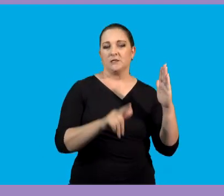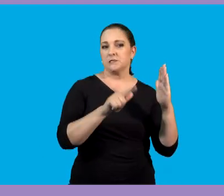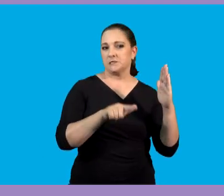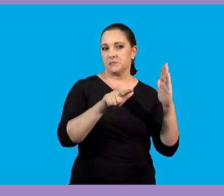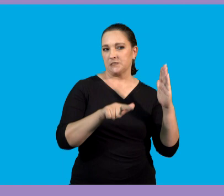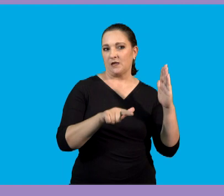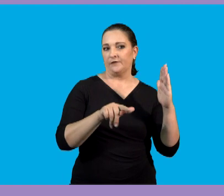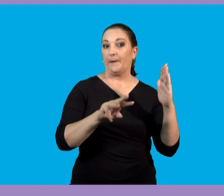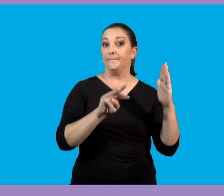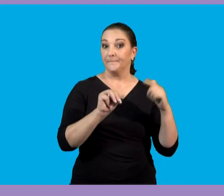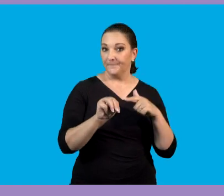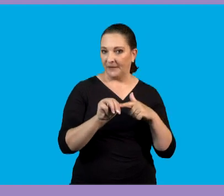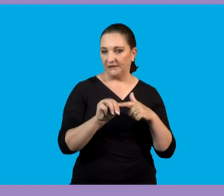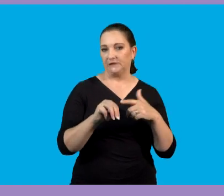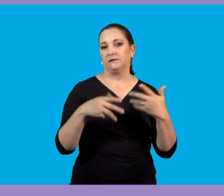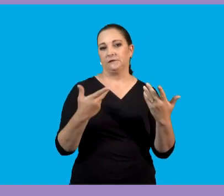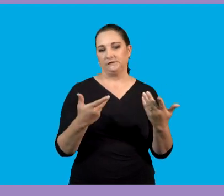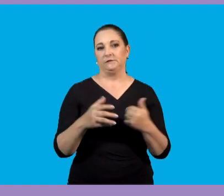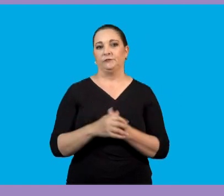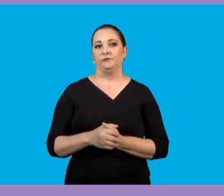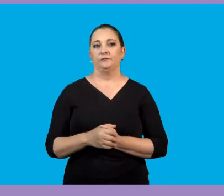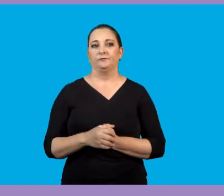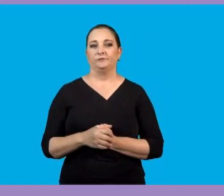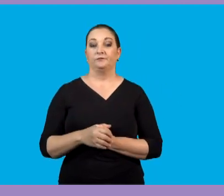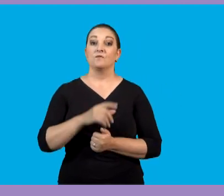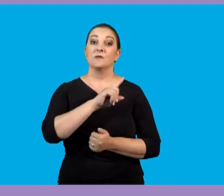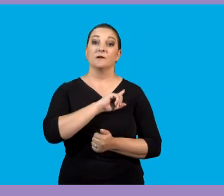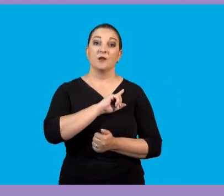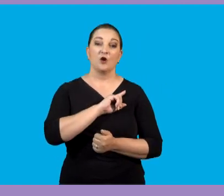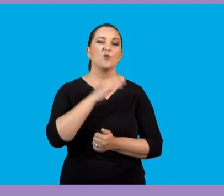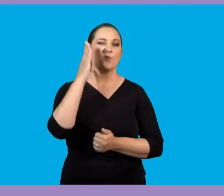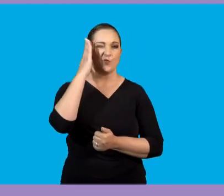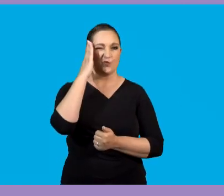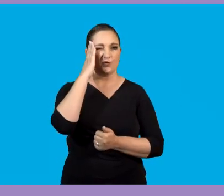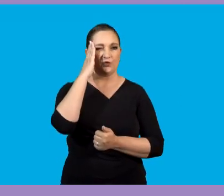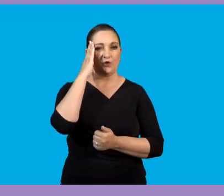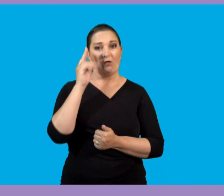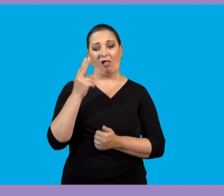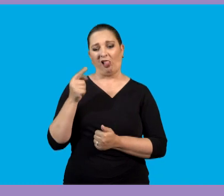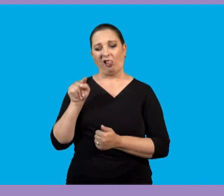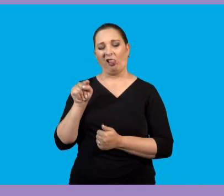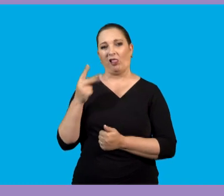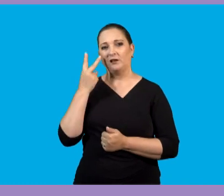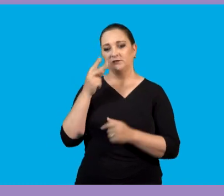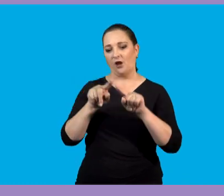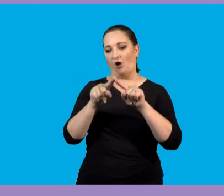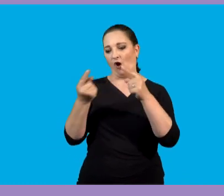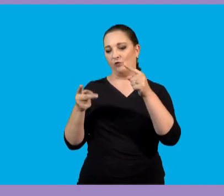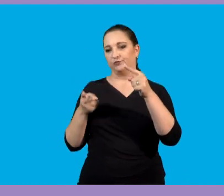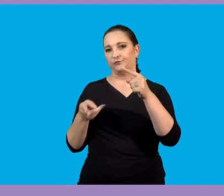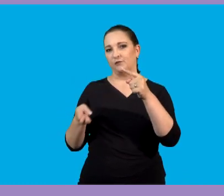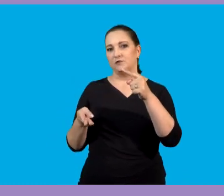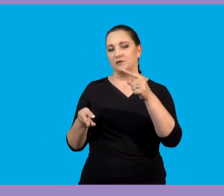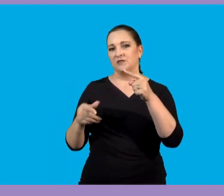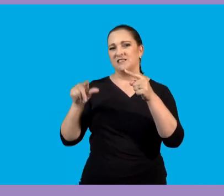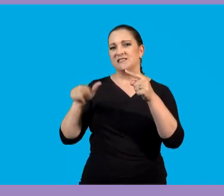as 17 meters. So AC is equal to, when we look at the other triangle, we have been given